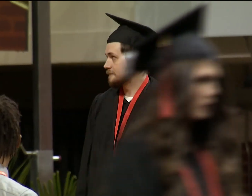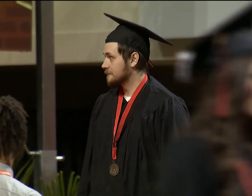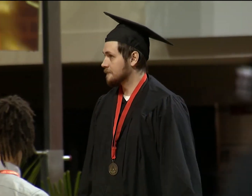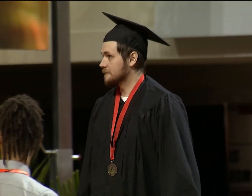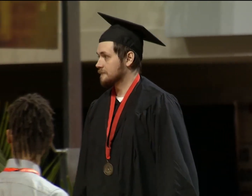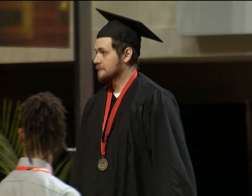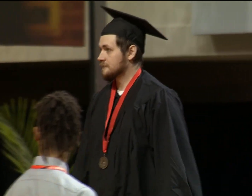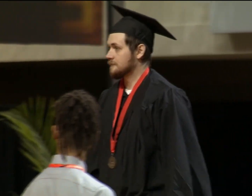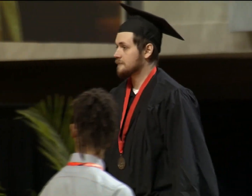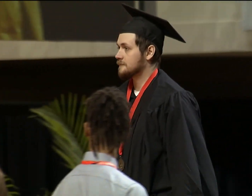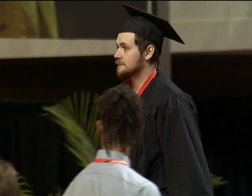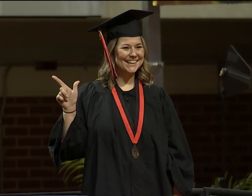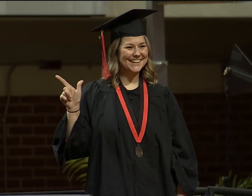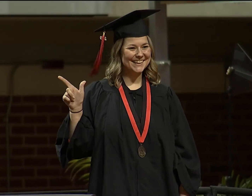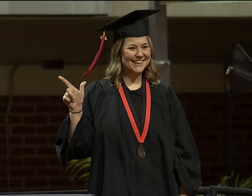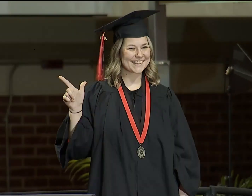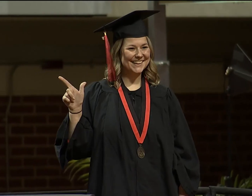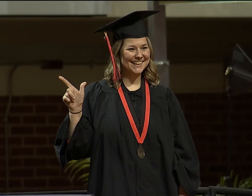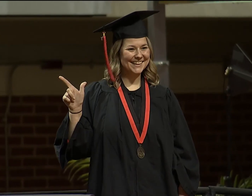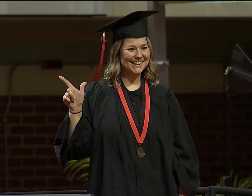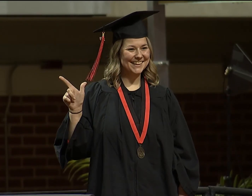Dash Kellen Harbor.